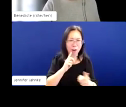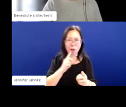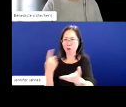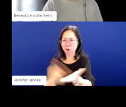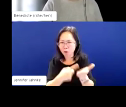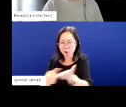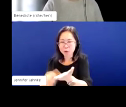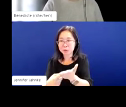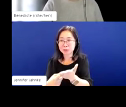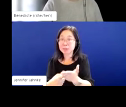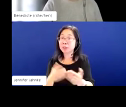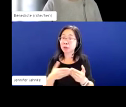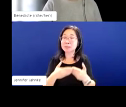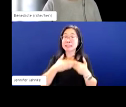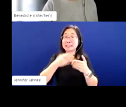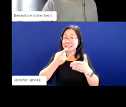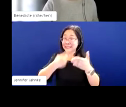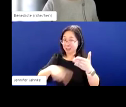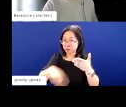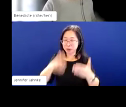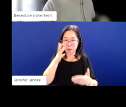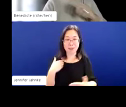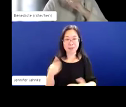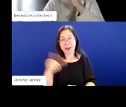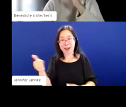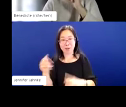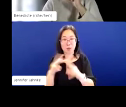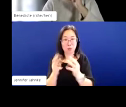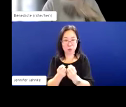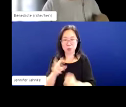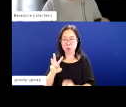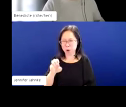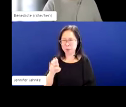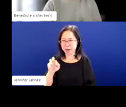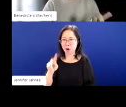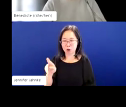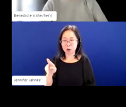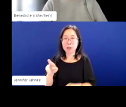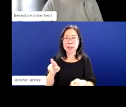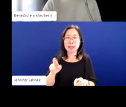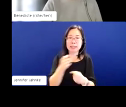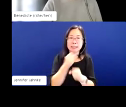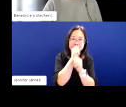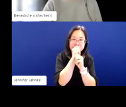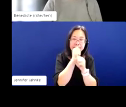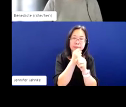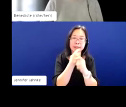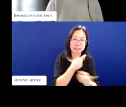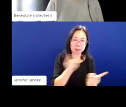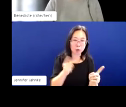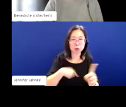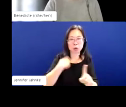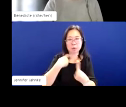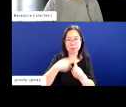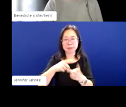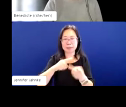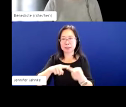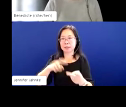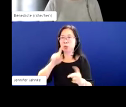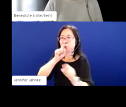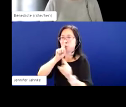another webinar coming up next week on disclosure and reporting of abuse against older adults. And we